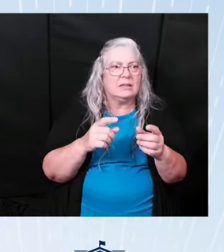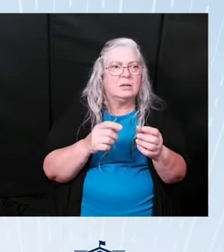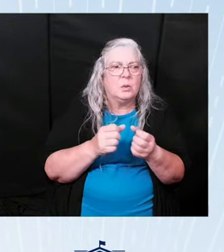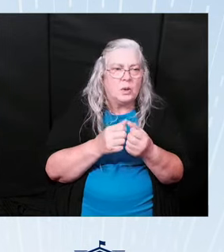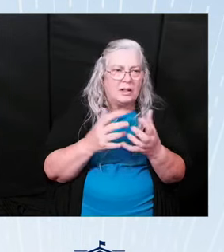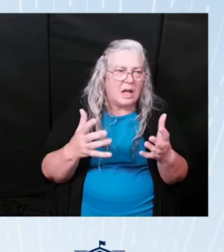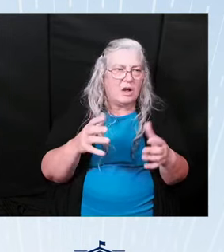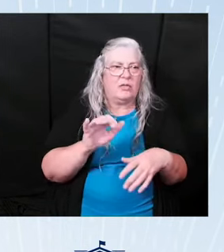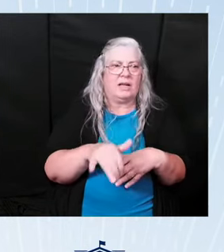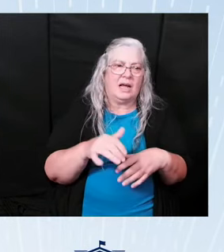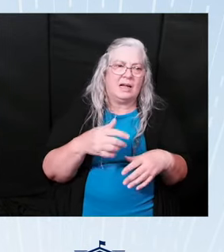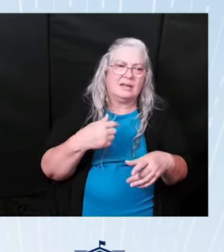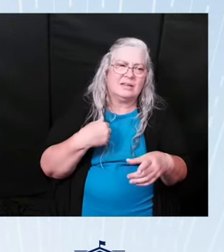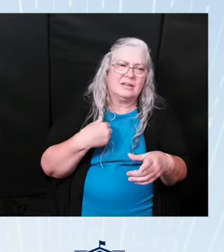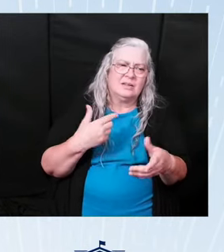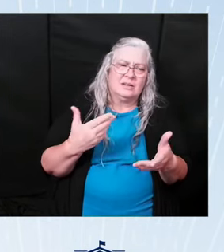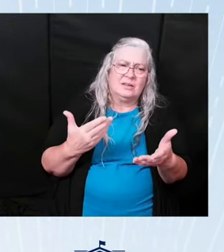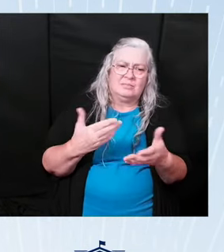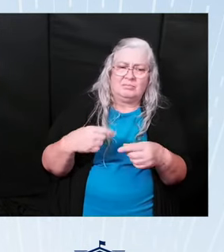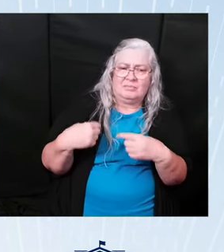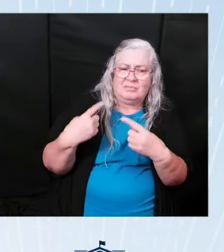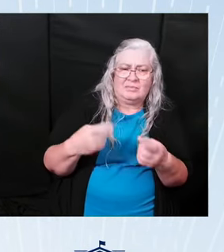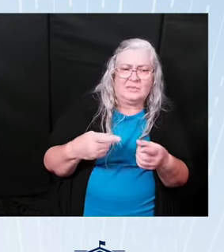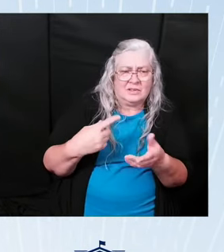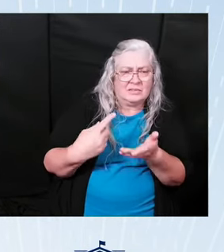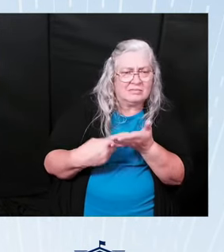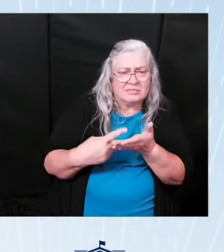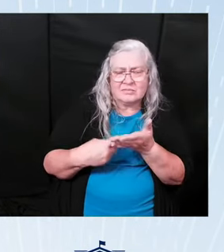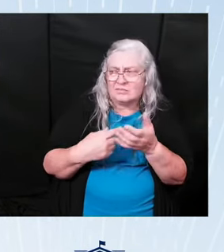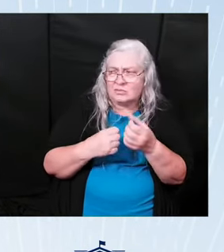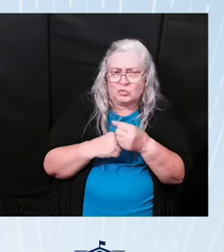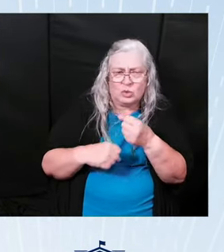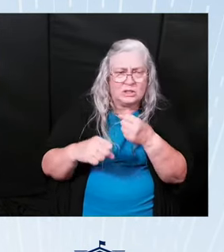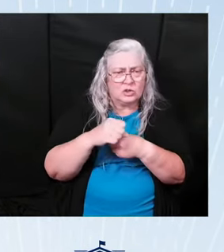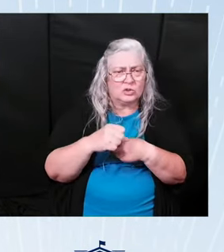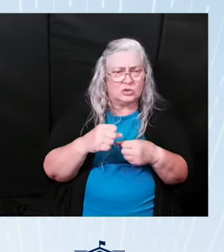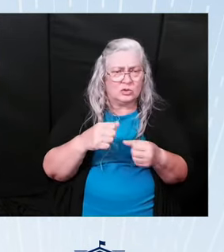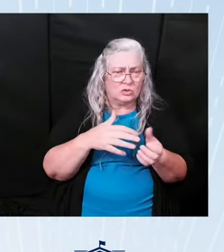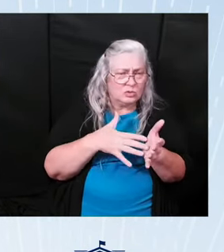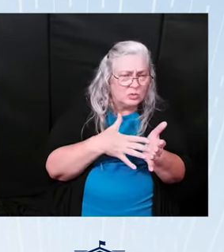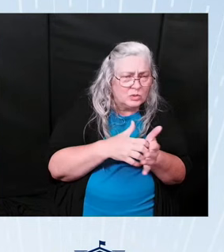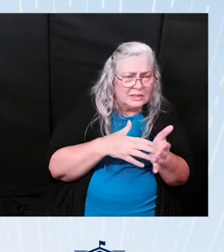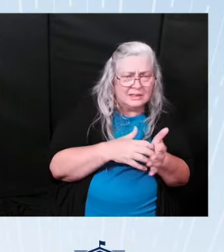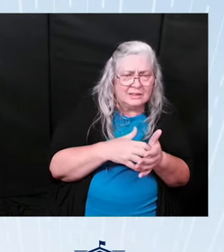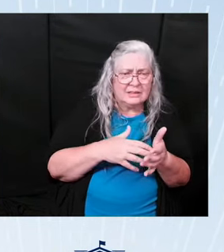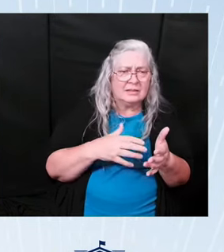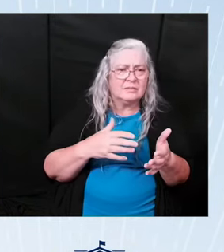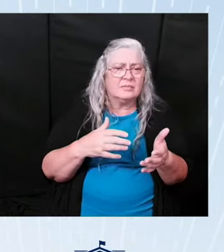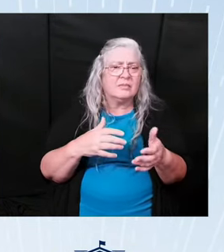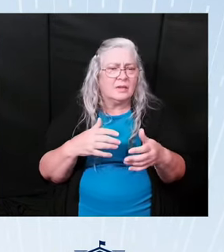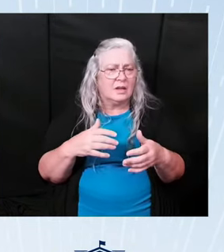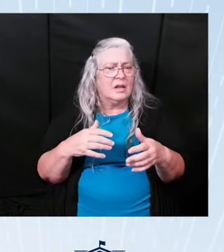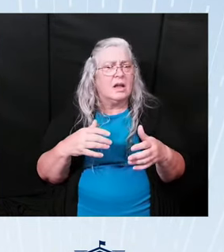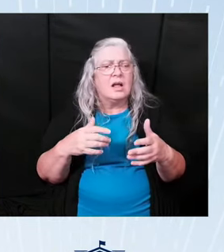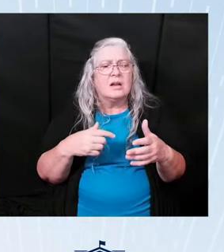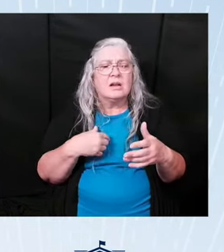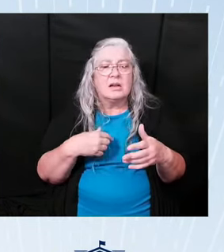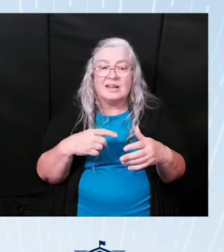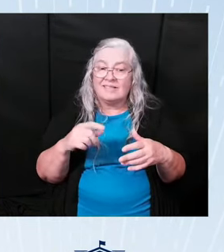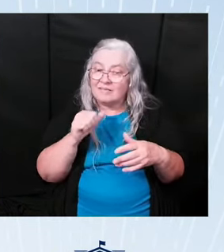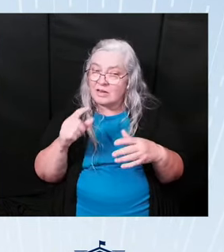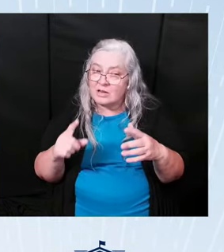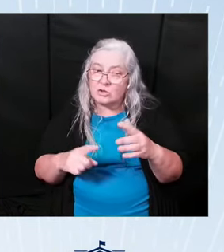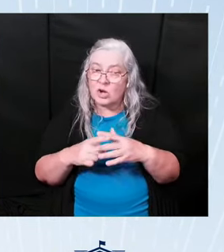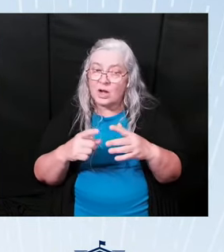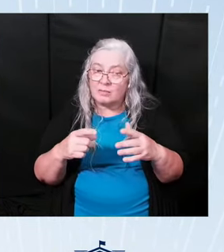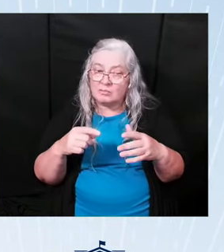of talking about Infrastructure Week, which never showed up, this president is the first president in the last 60 years that actually delivered